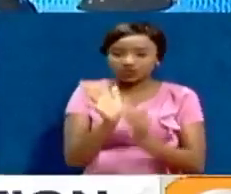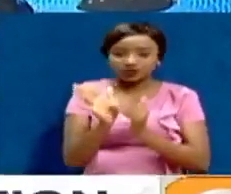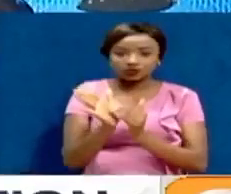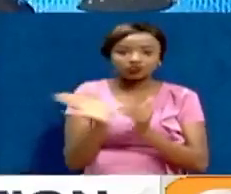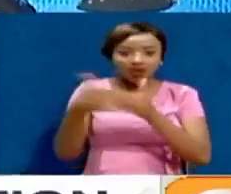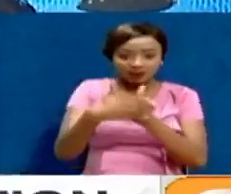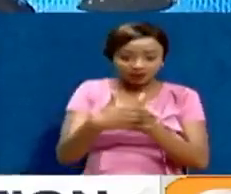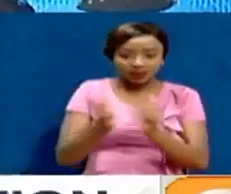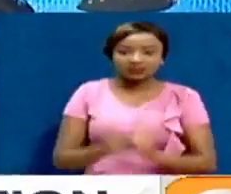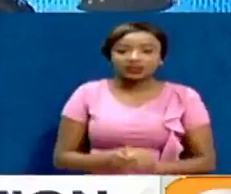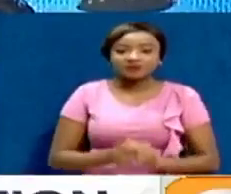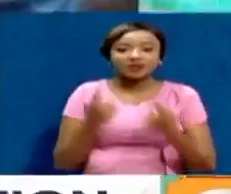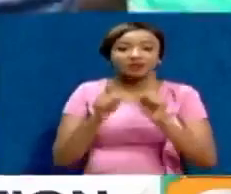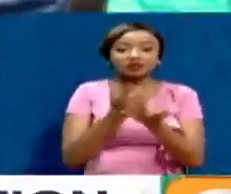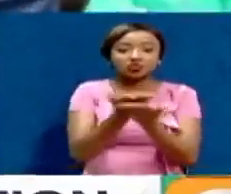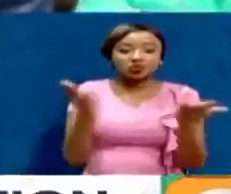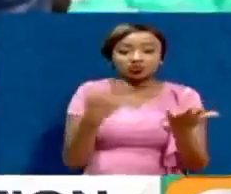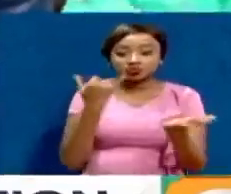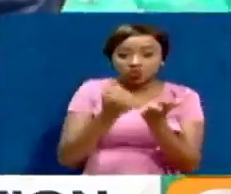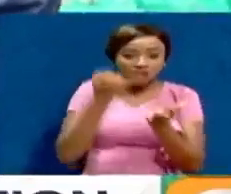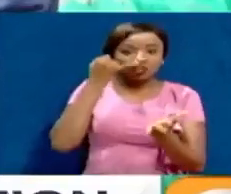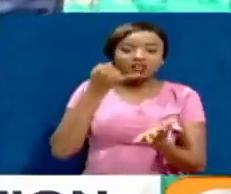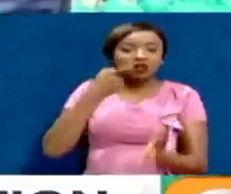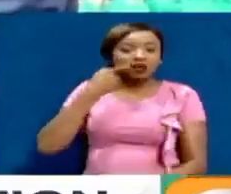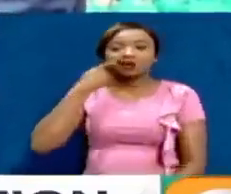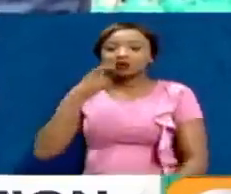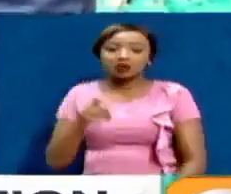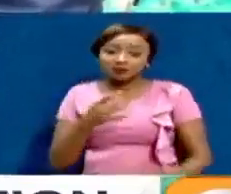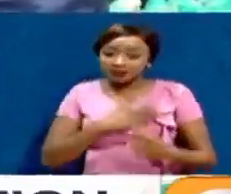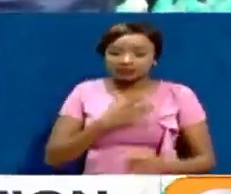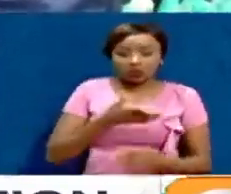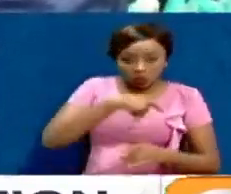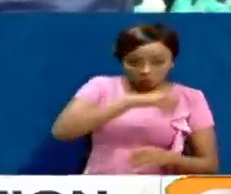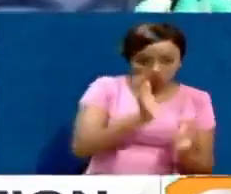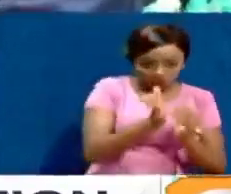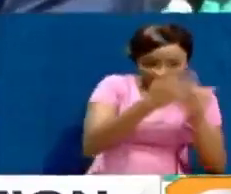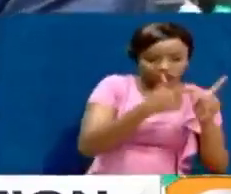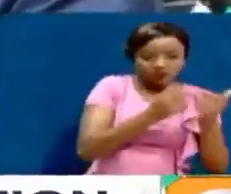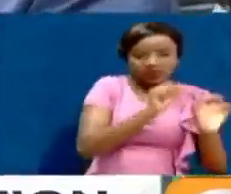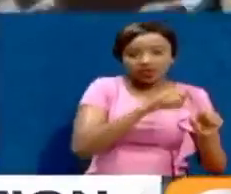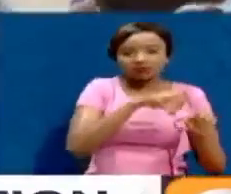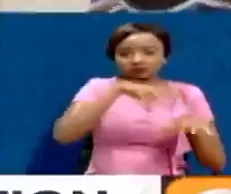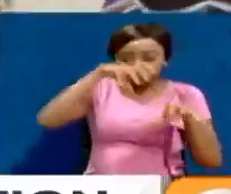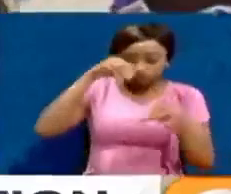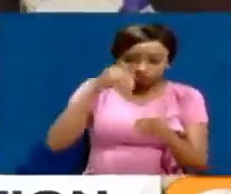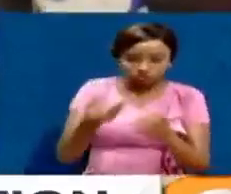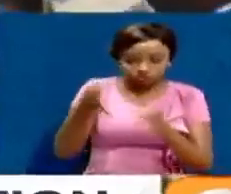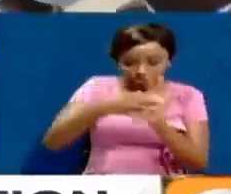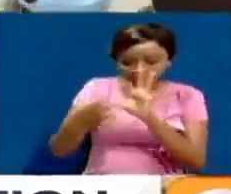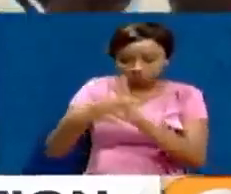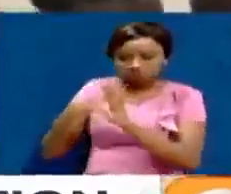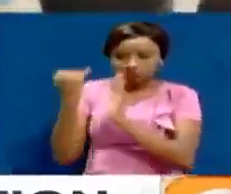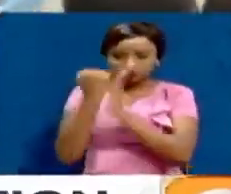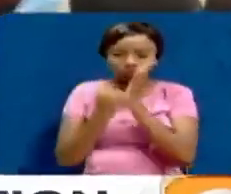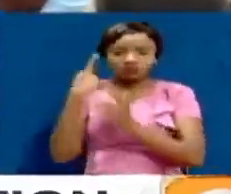county. He says those on drugs should be taken to rehabilitation before they are absorbed into programs like the Meru Youth Service. The